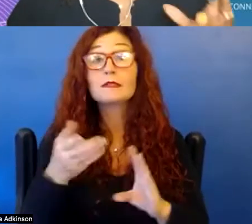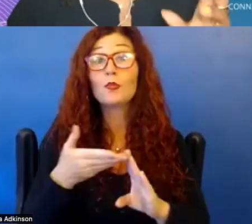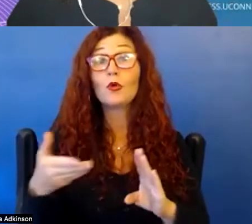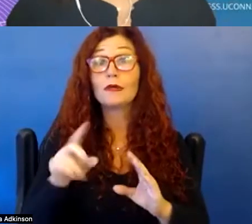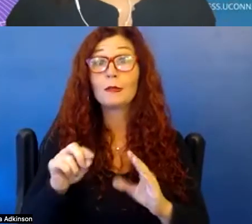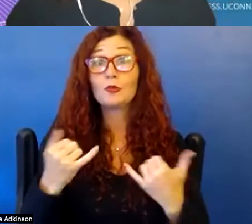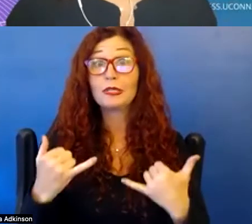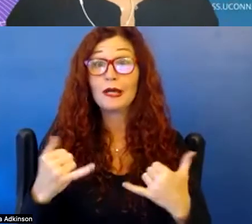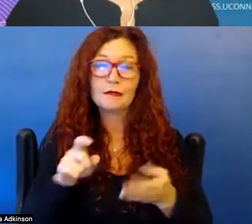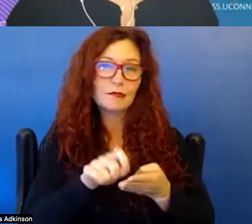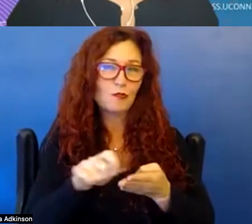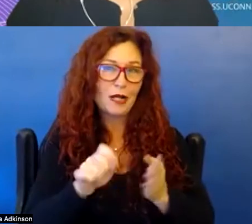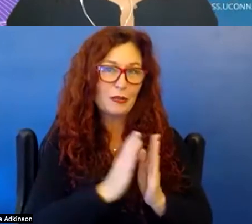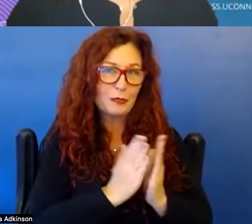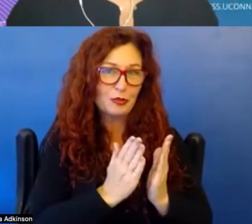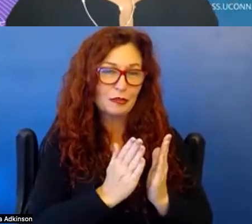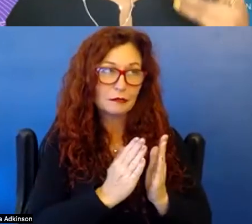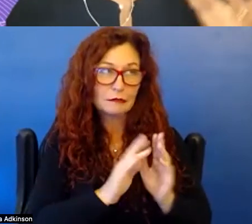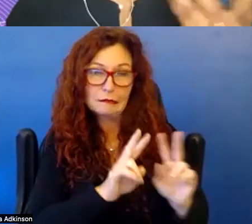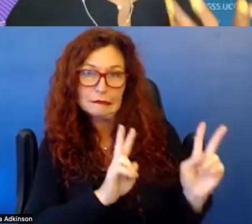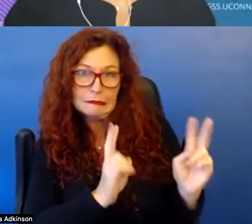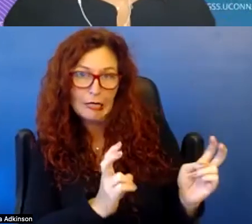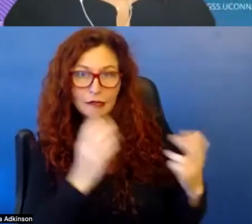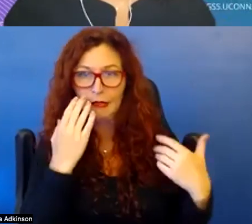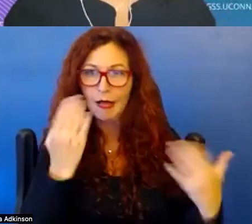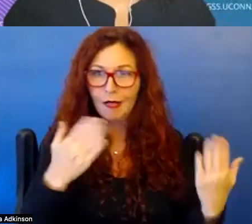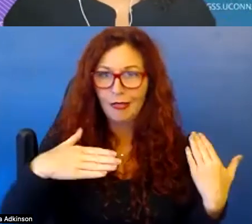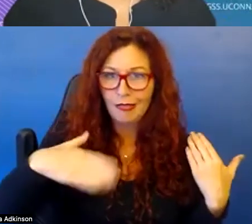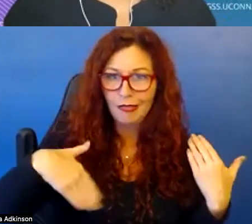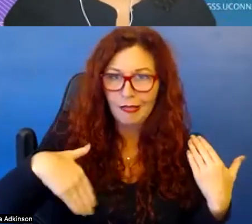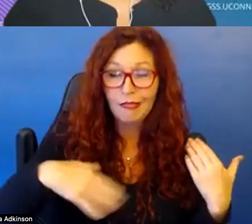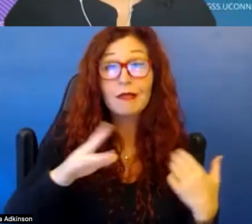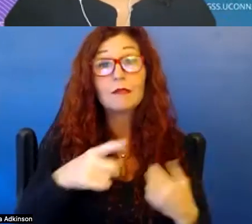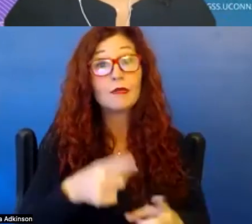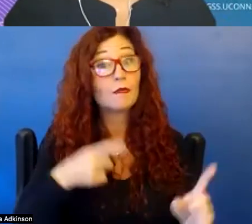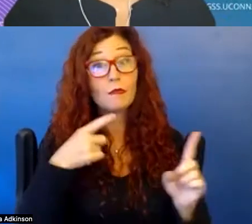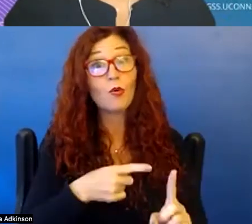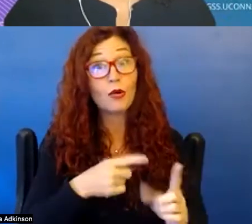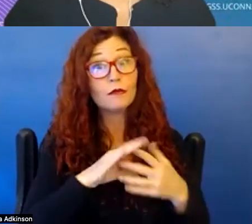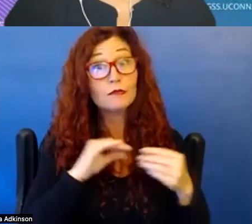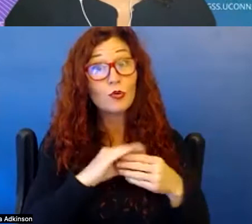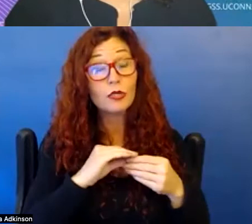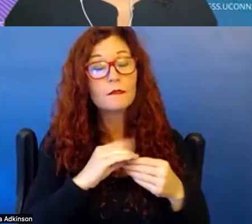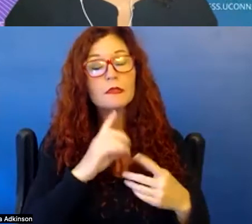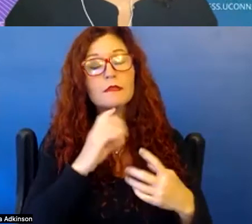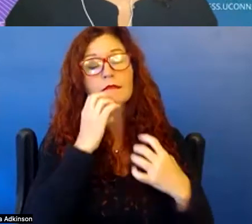not titled yet. But the emphasis around it is loving Black girls and really being able